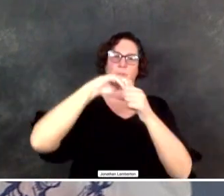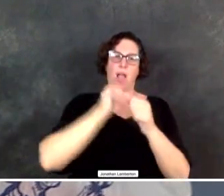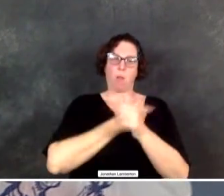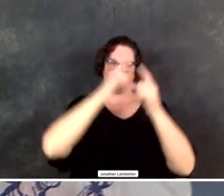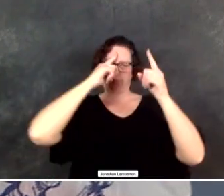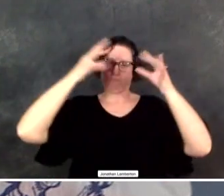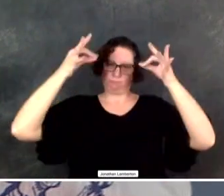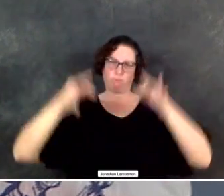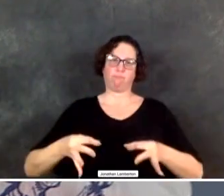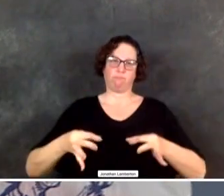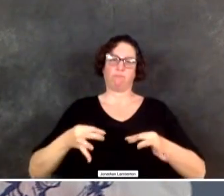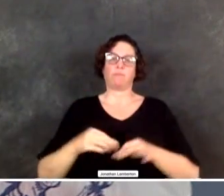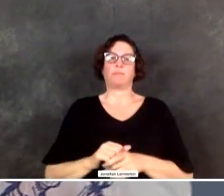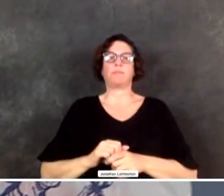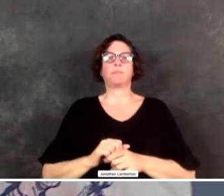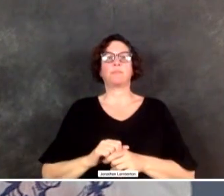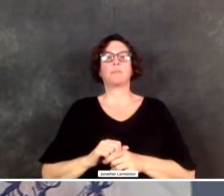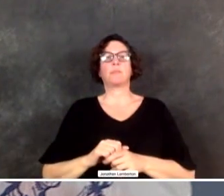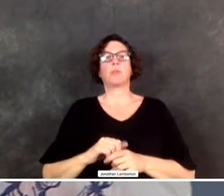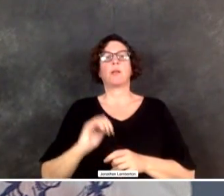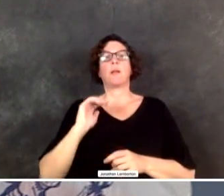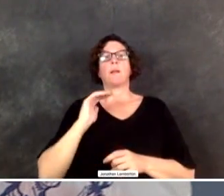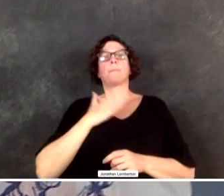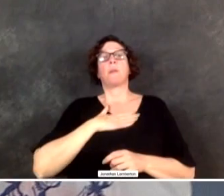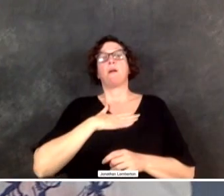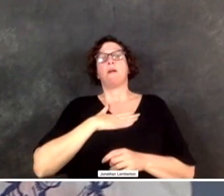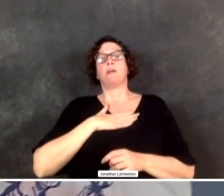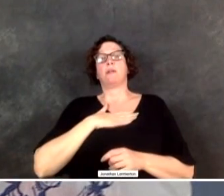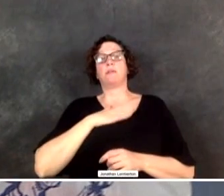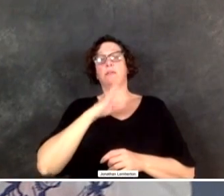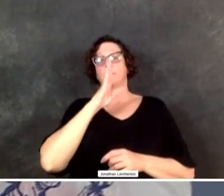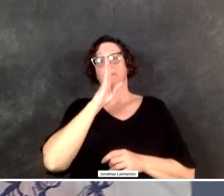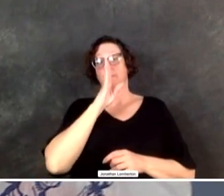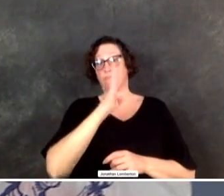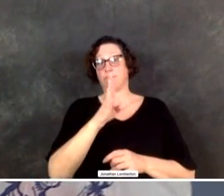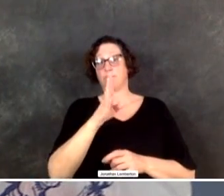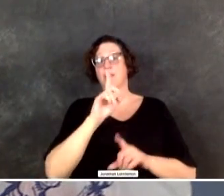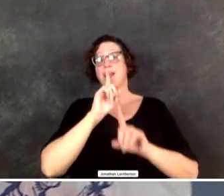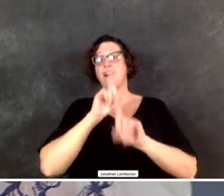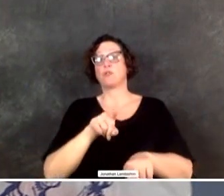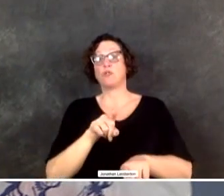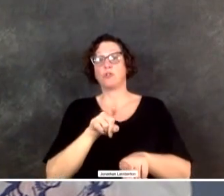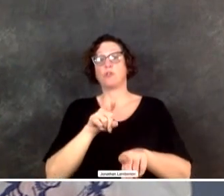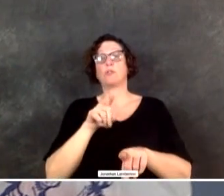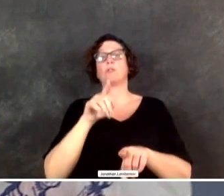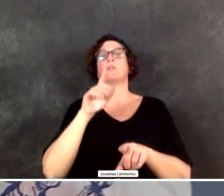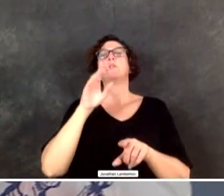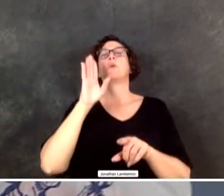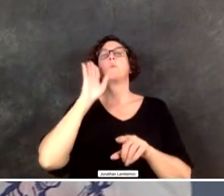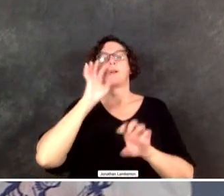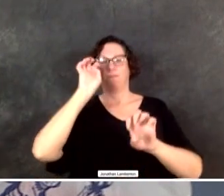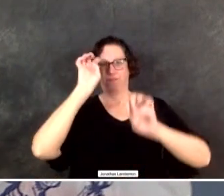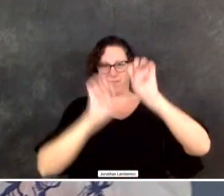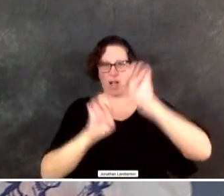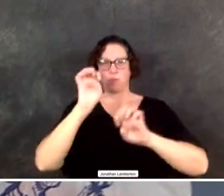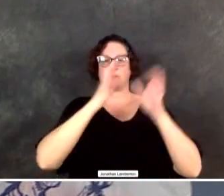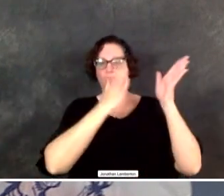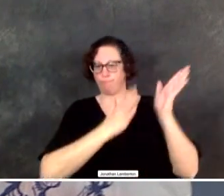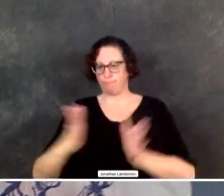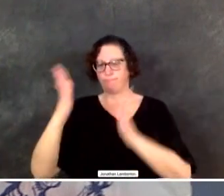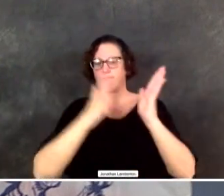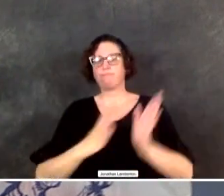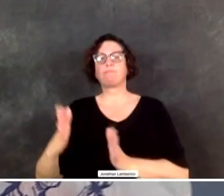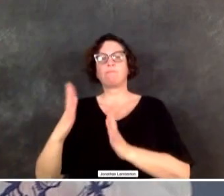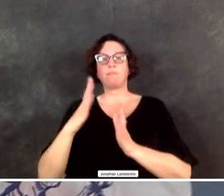my straightforward understanding with you will be, we'll have an evaluation Oakland plan, we'll have a sense of what we think of it and whether it's applicable